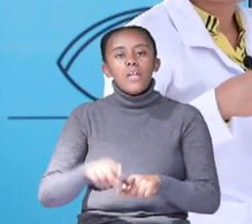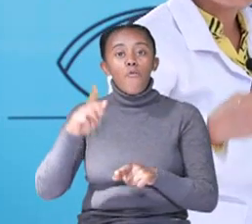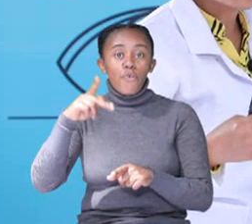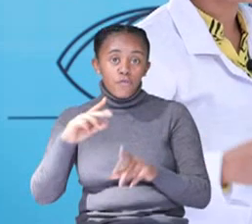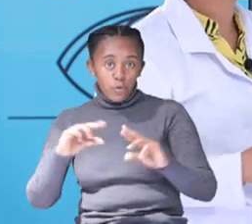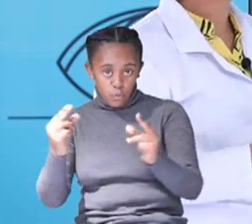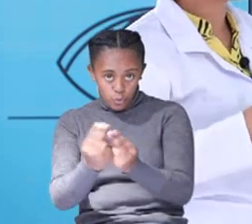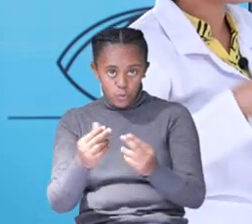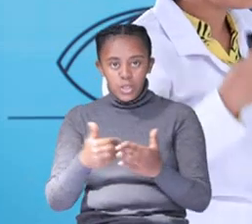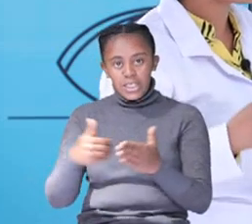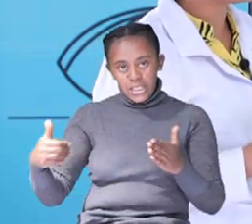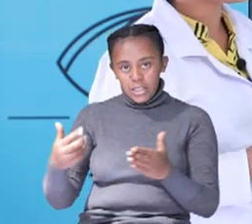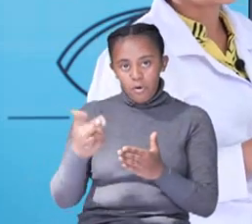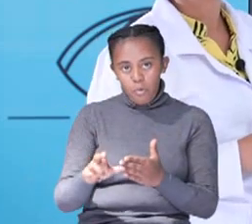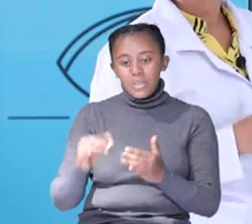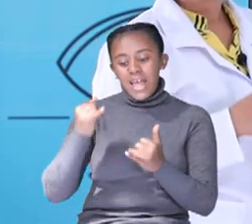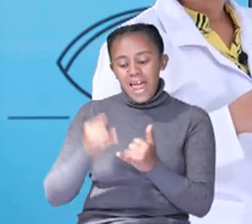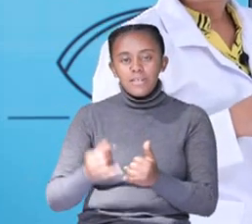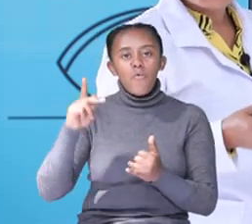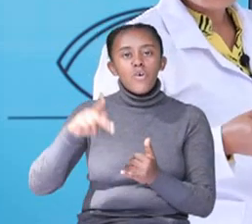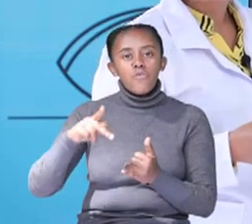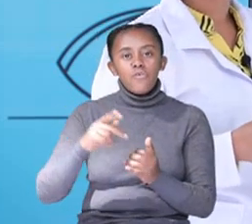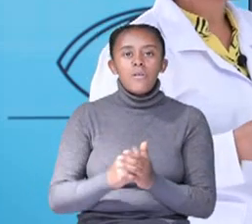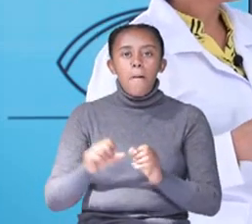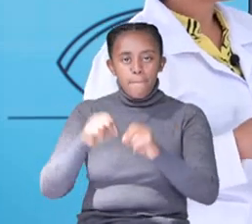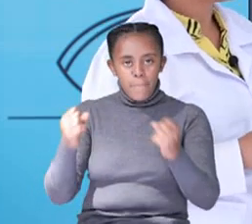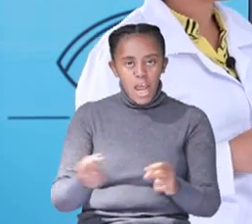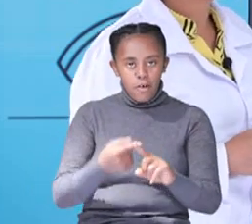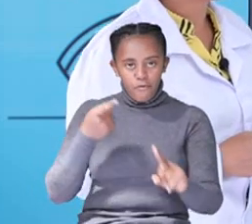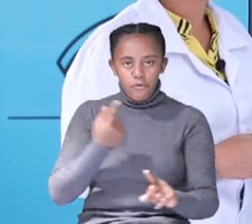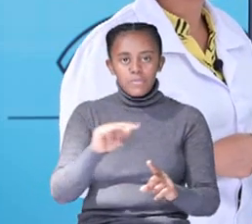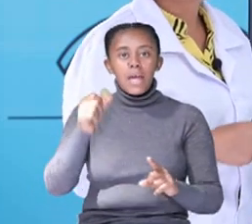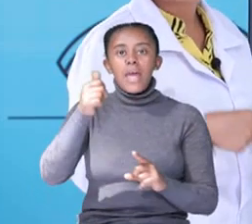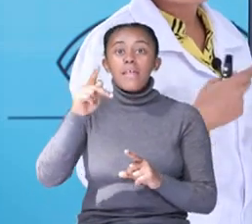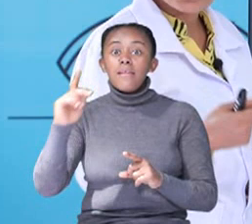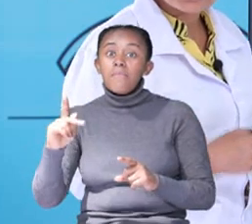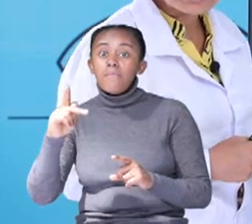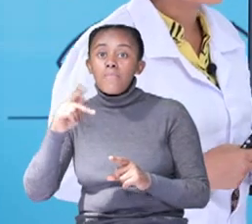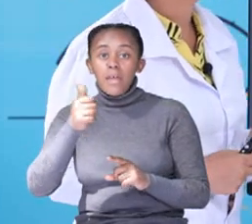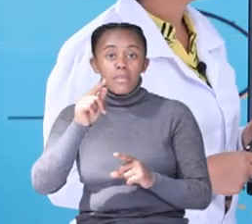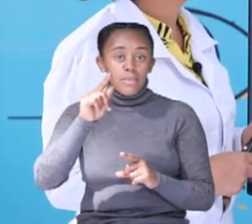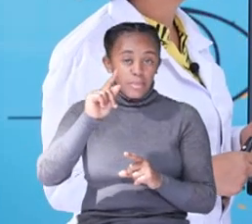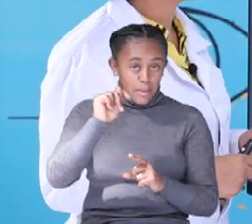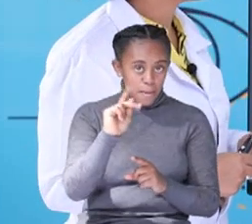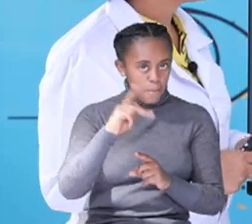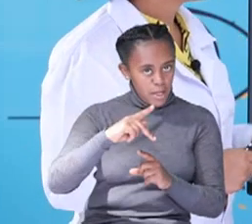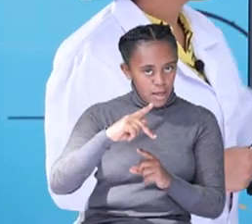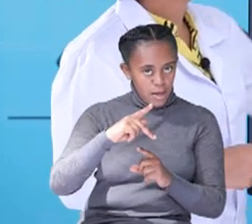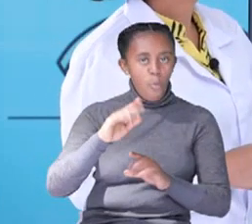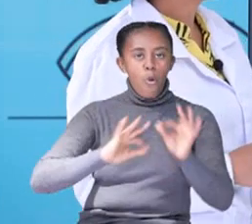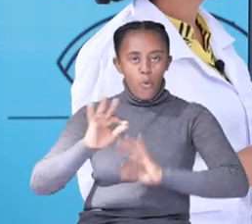group detach, or when the last phosphate break from the ATP molecule, it can release